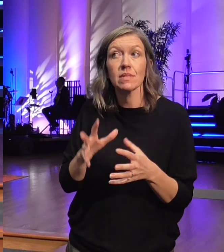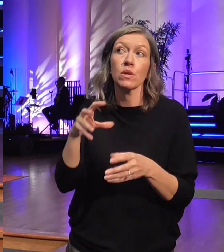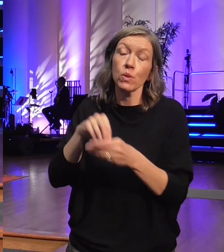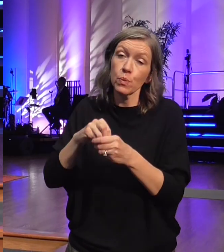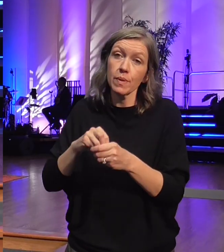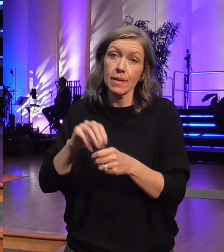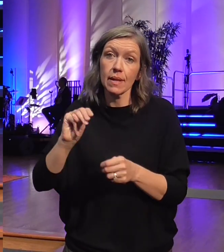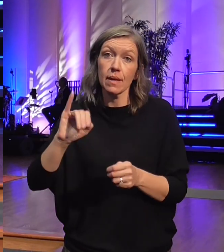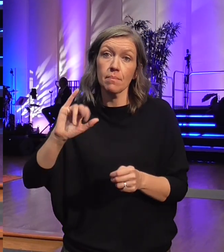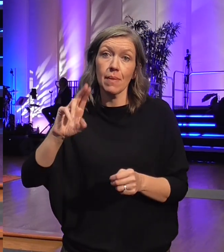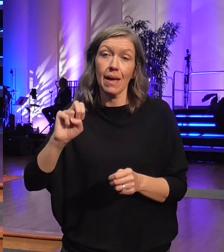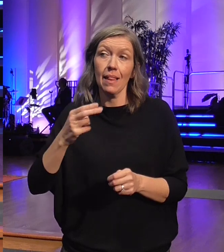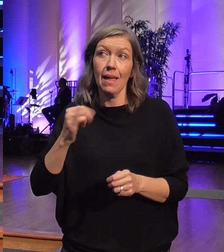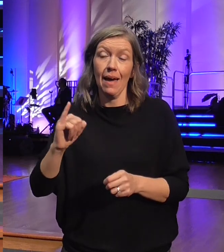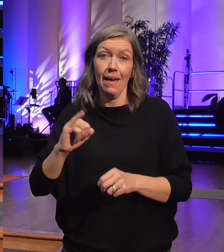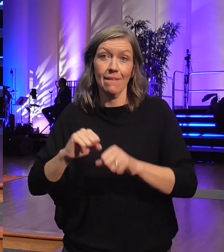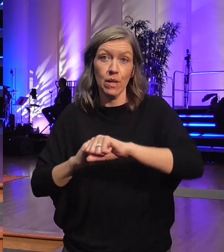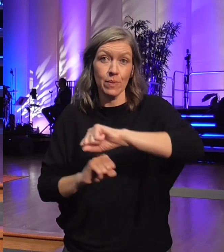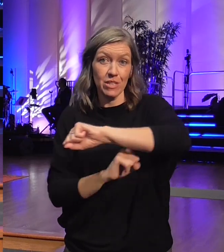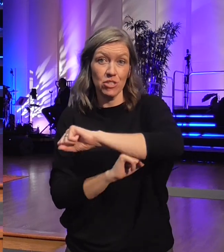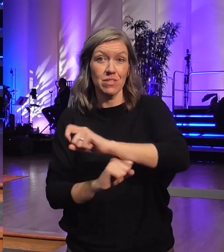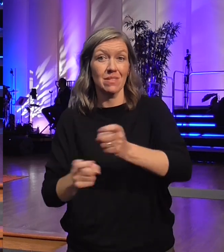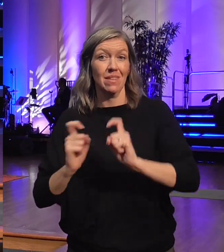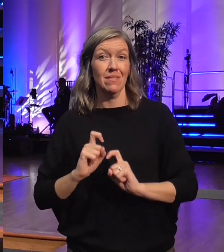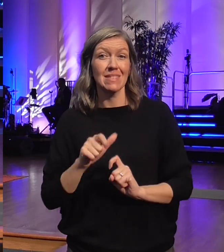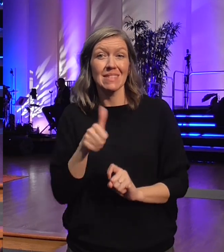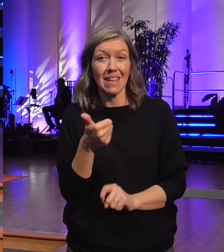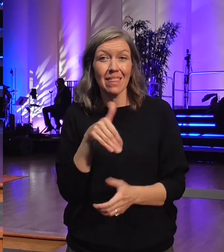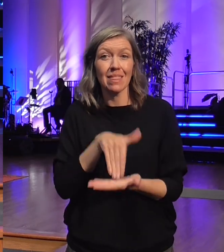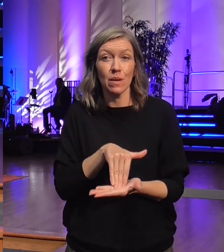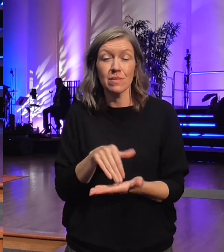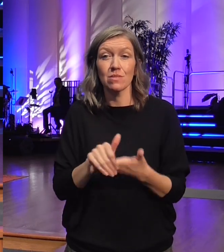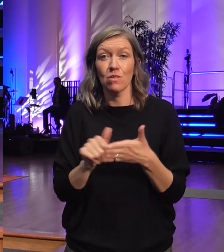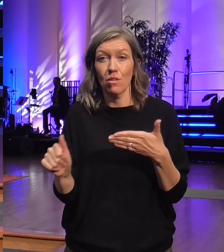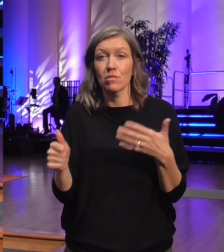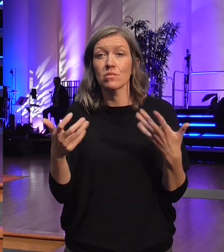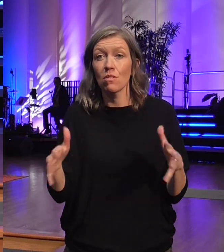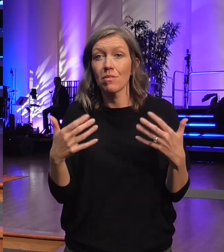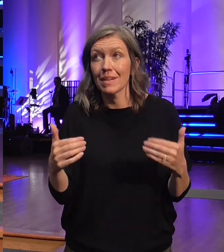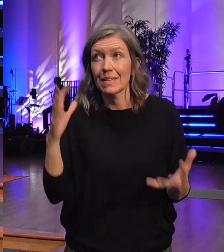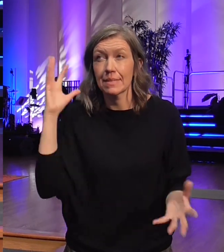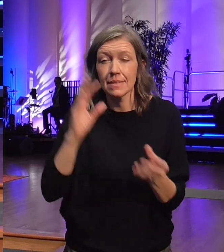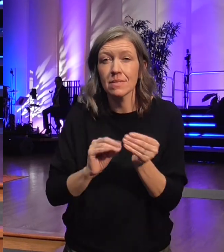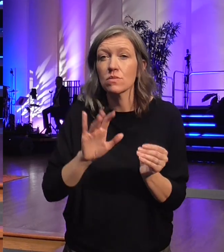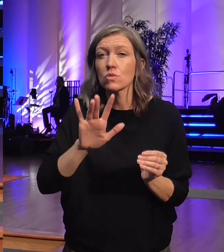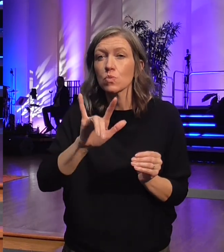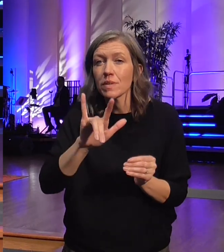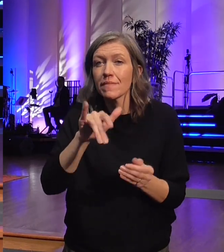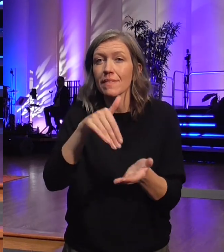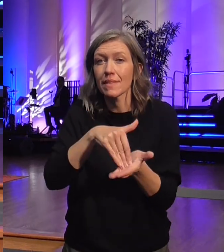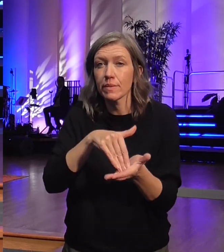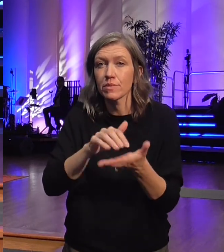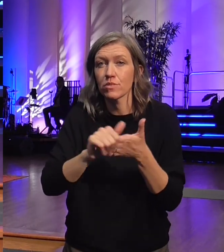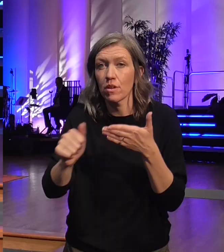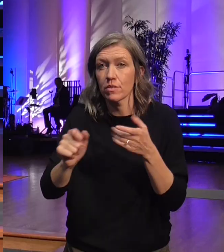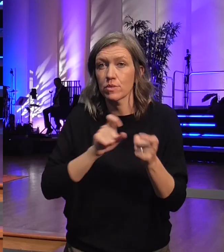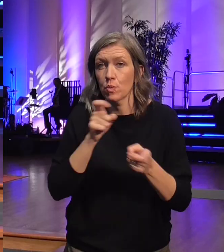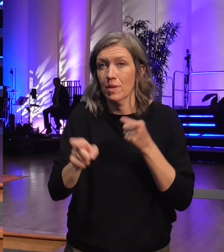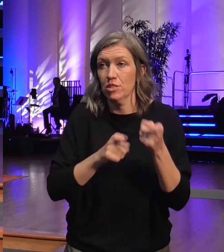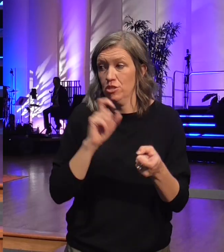High Foundation, which has given us $10,000, that we already have $25,000 in donations. And I think it would